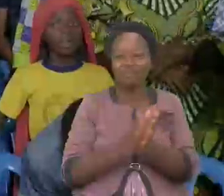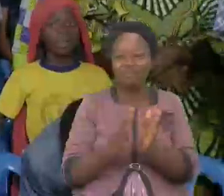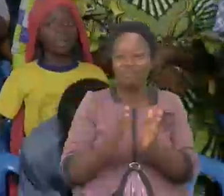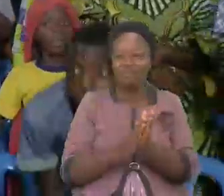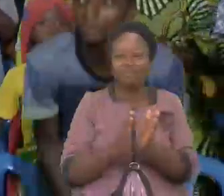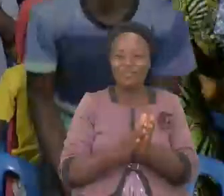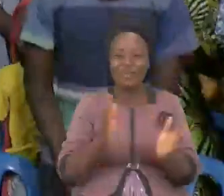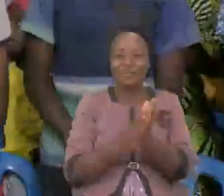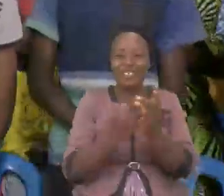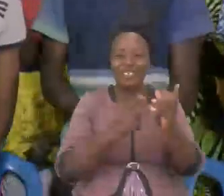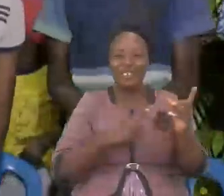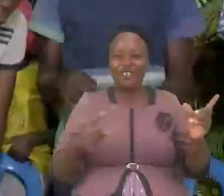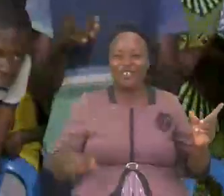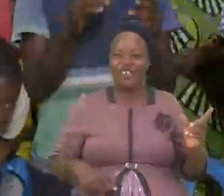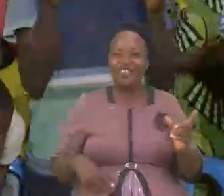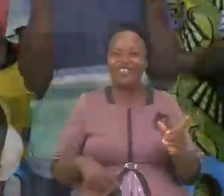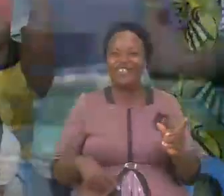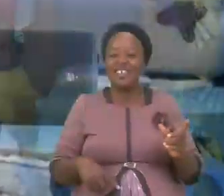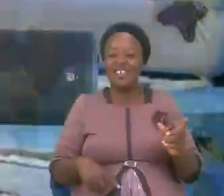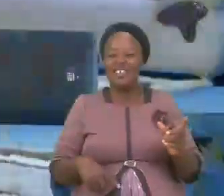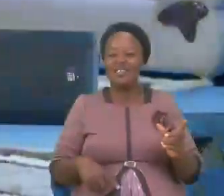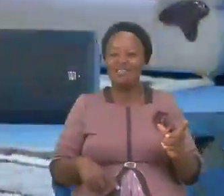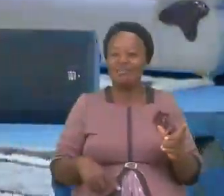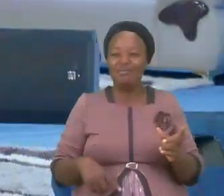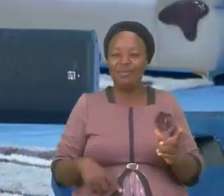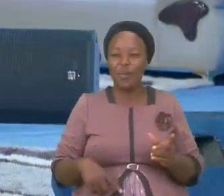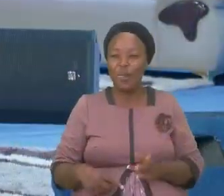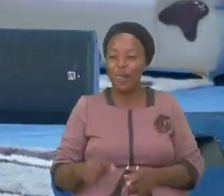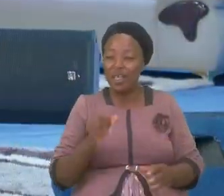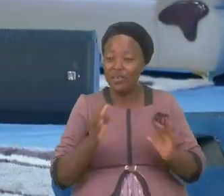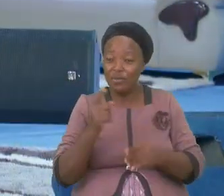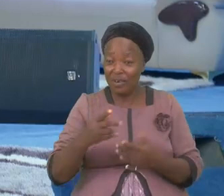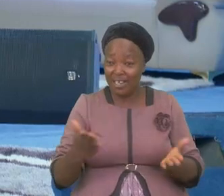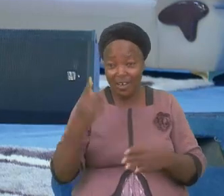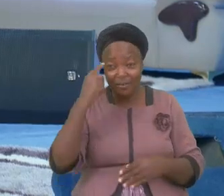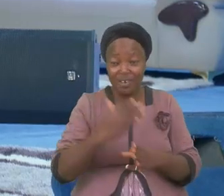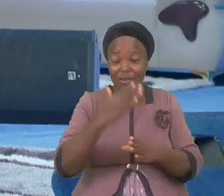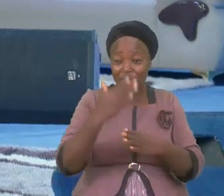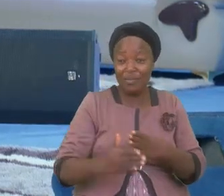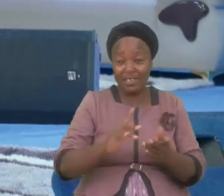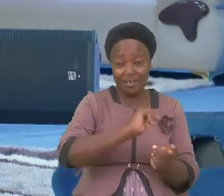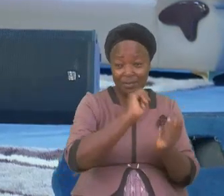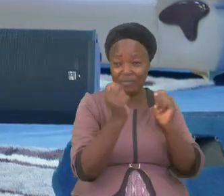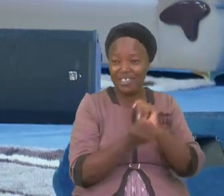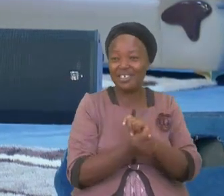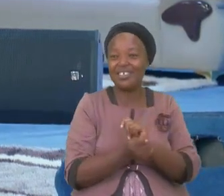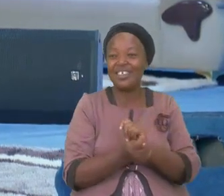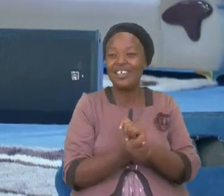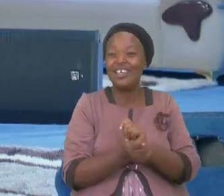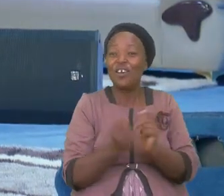If you are here for total transformation, total triumph, this year, next